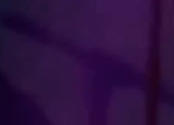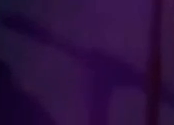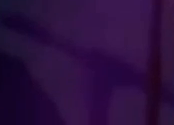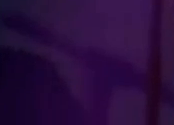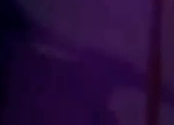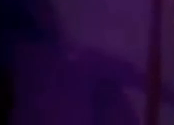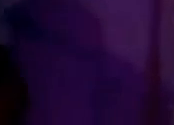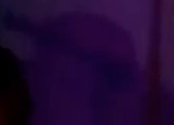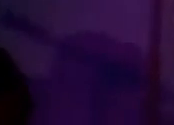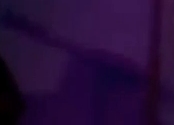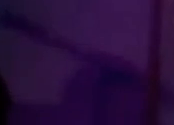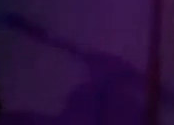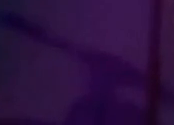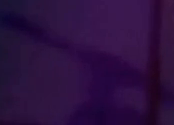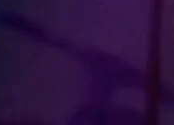Now